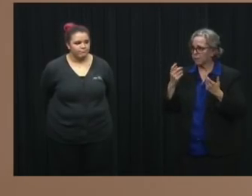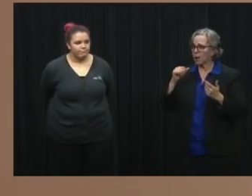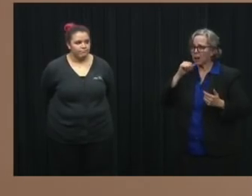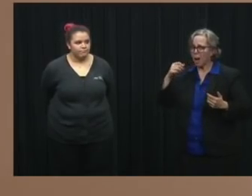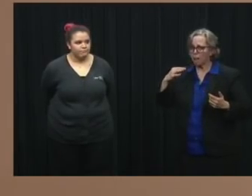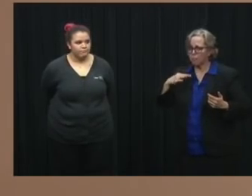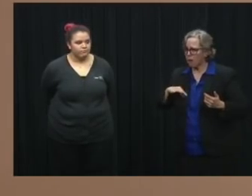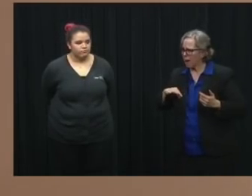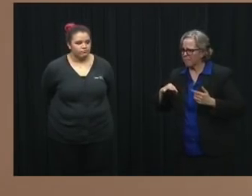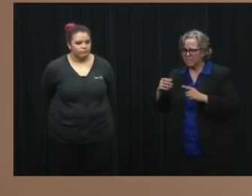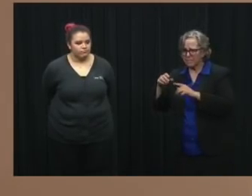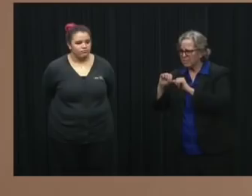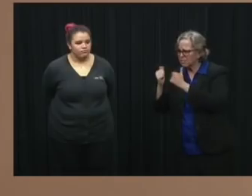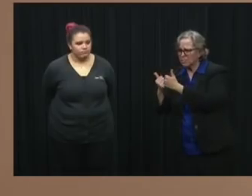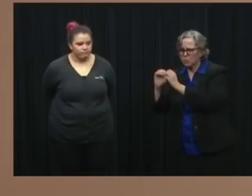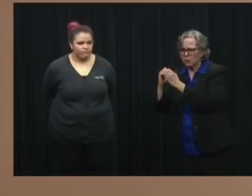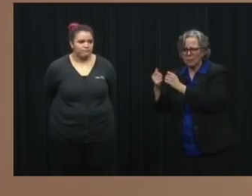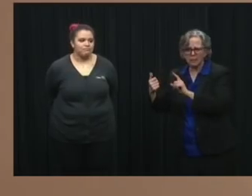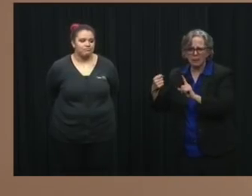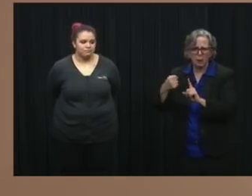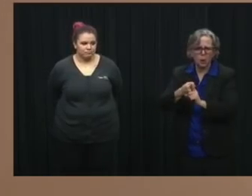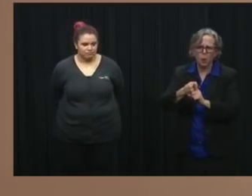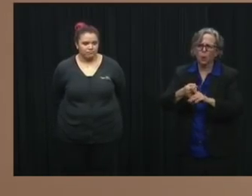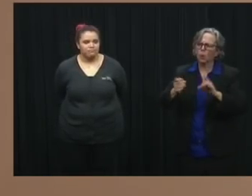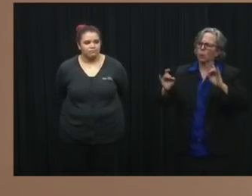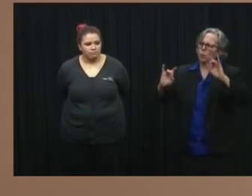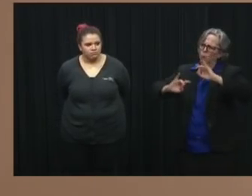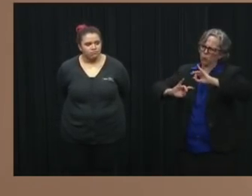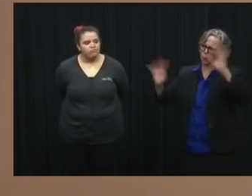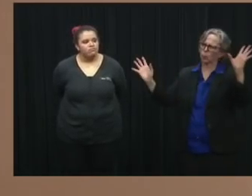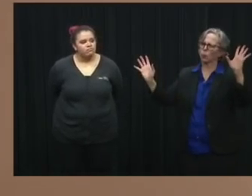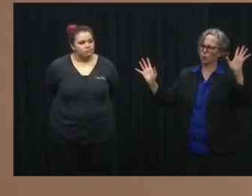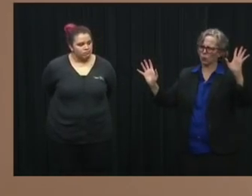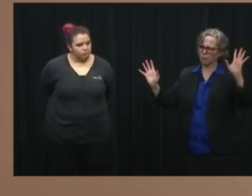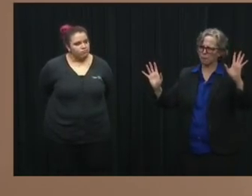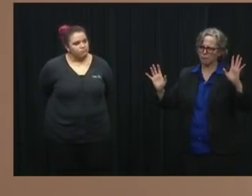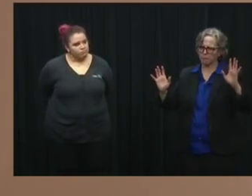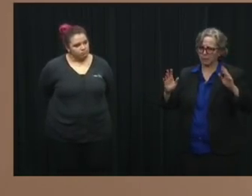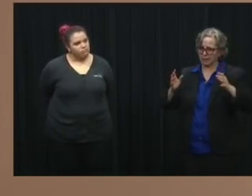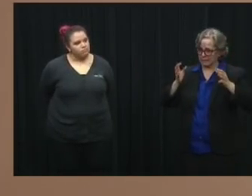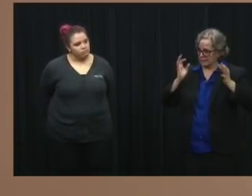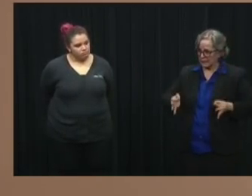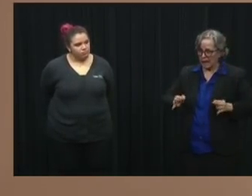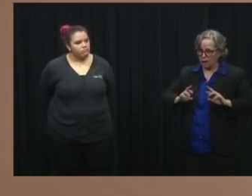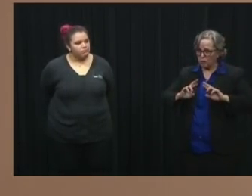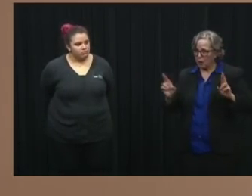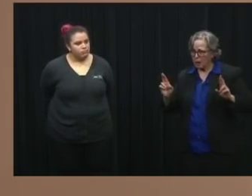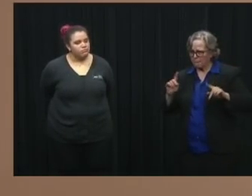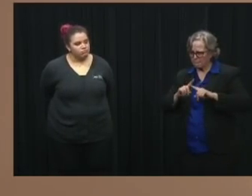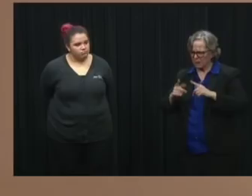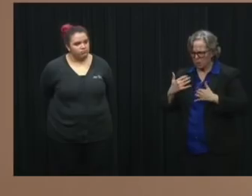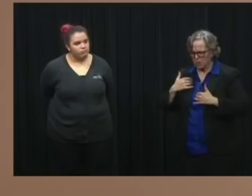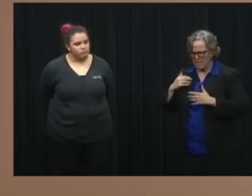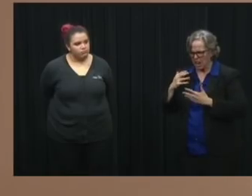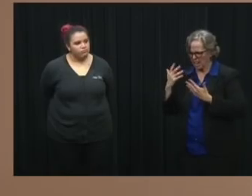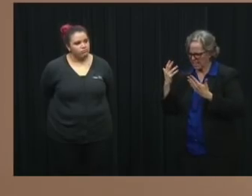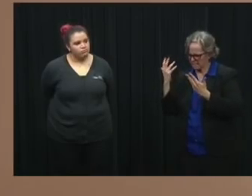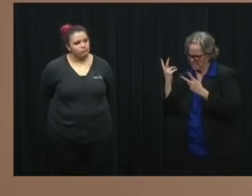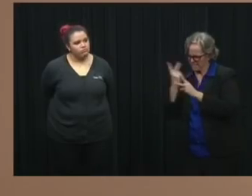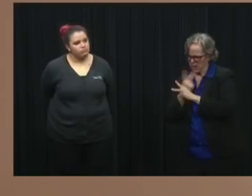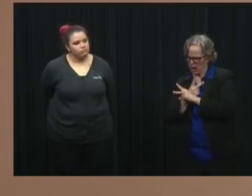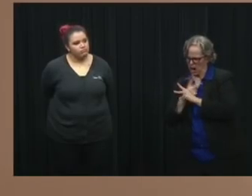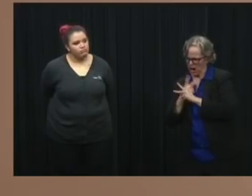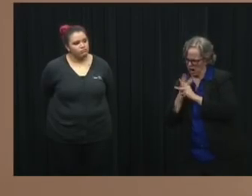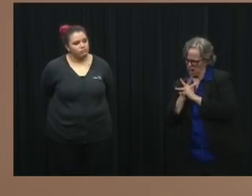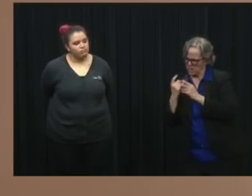as we have a standard policy or something we can share with you or best practices, we are doing that. But there's a ton of behind the scenes work by some of